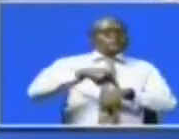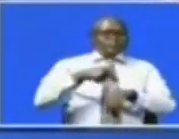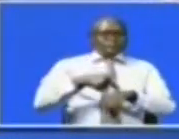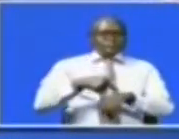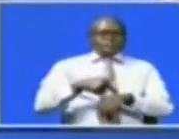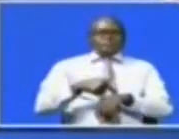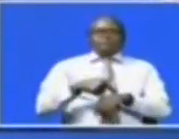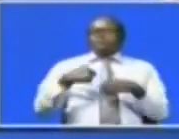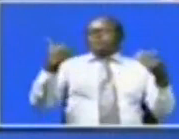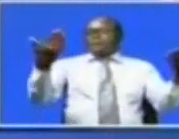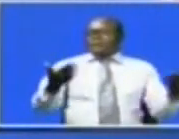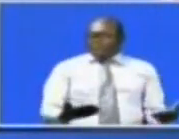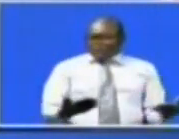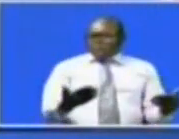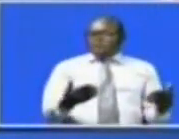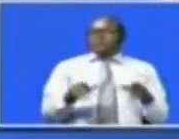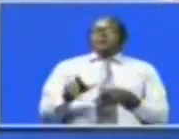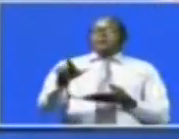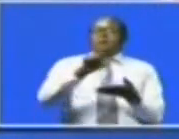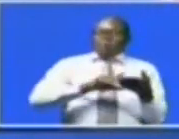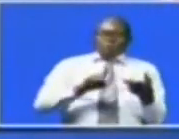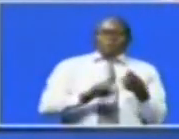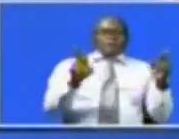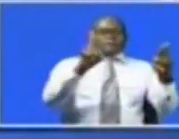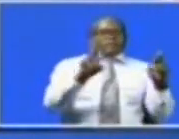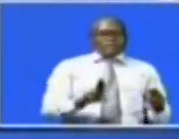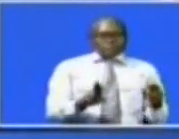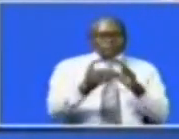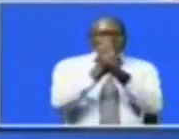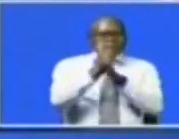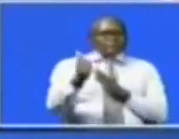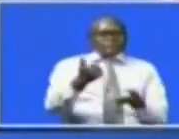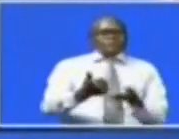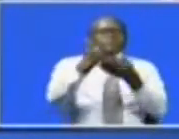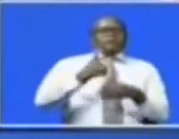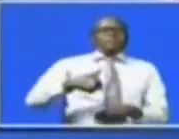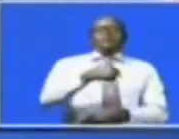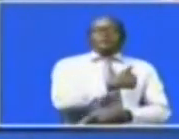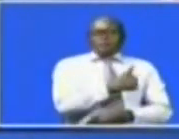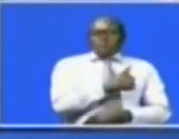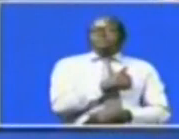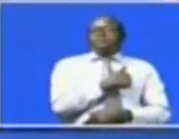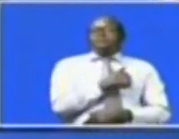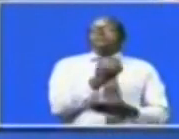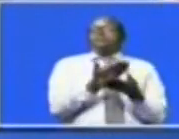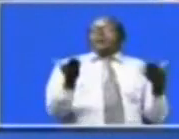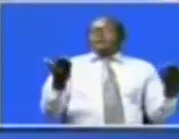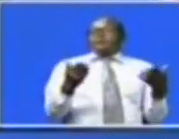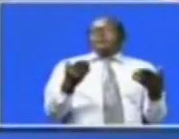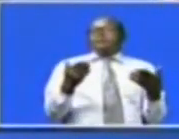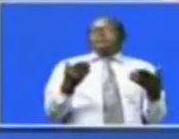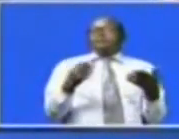We have invited local and international experts to help us, and every